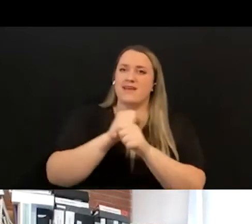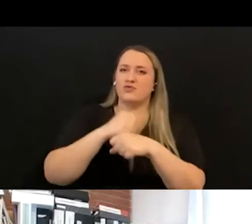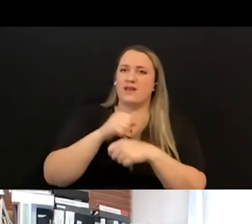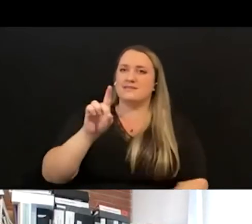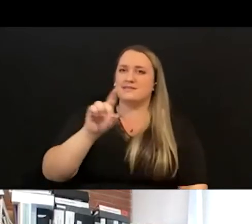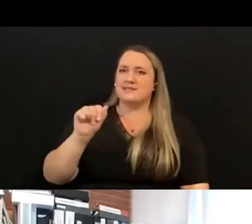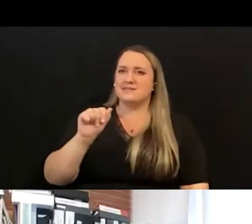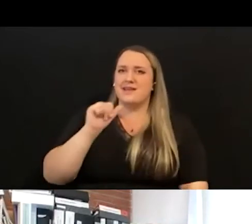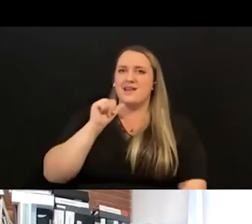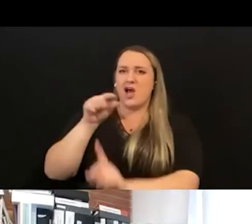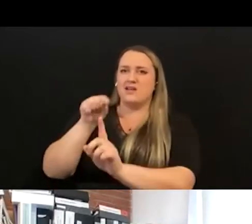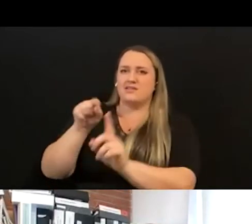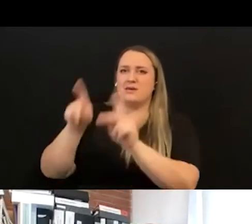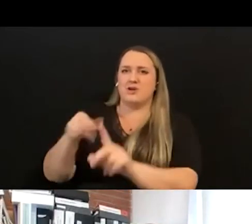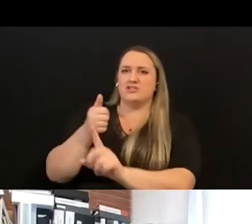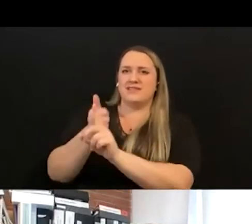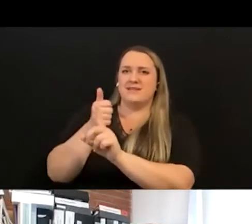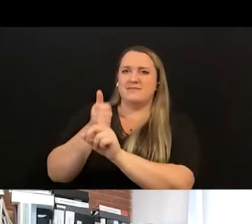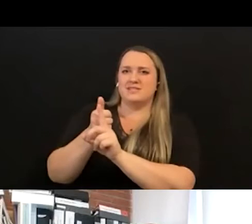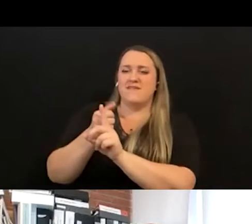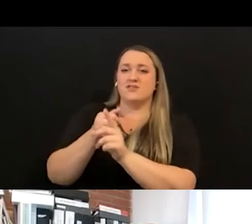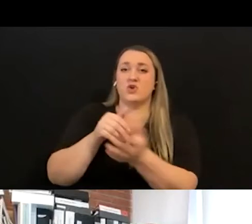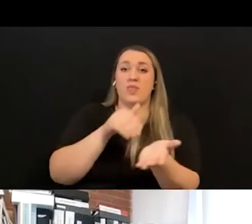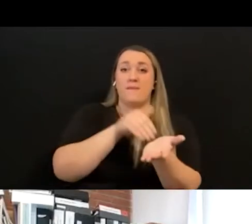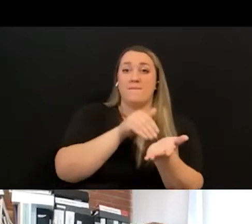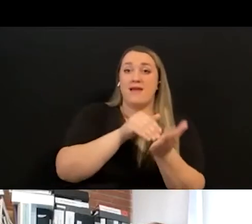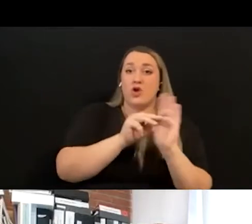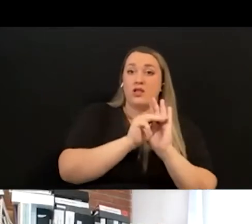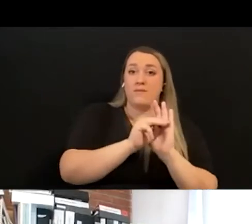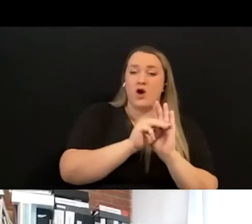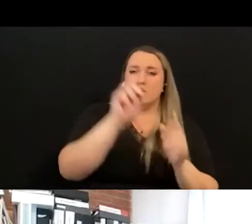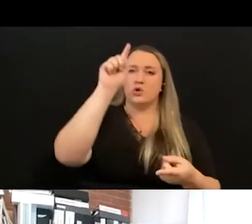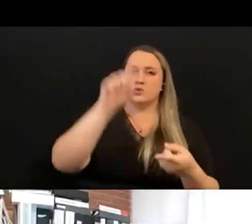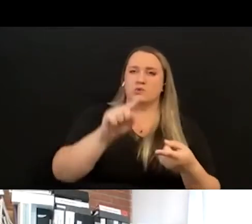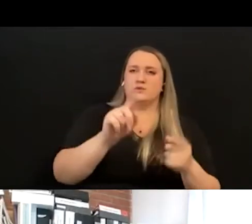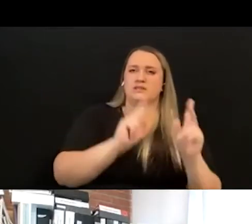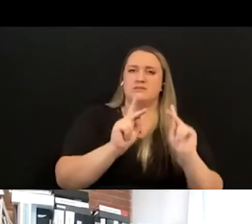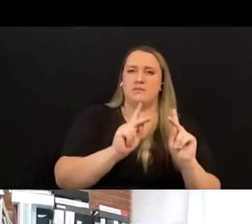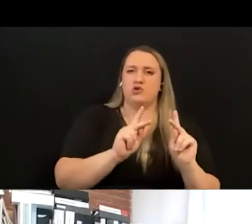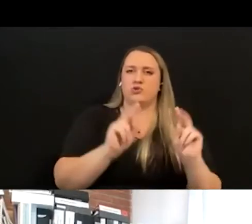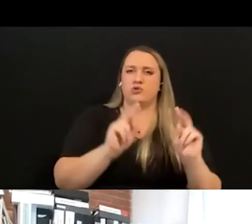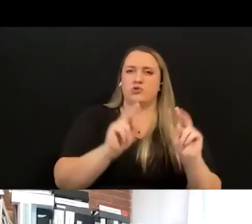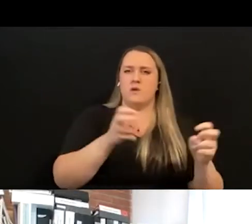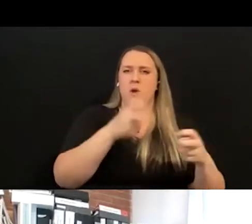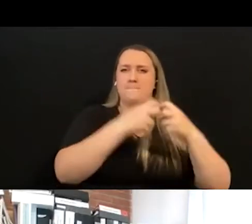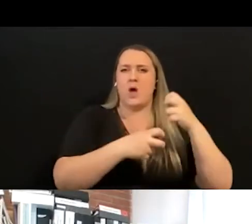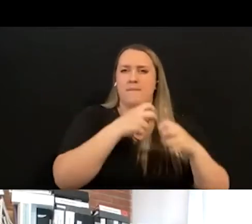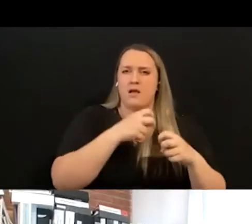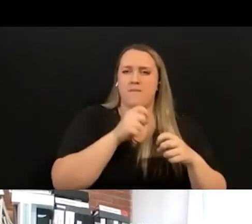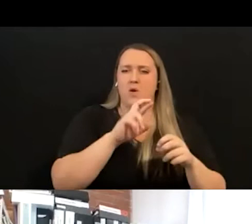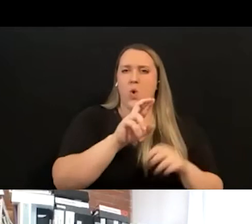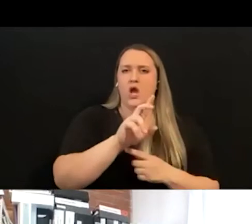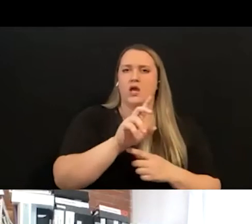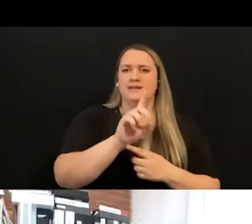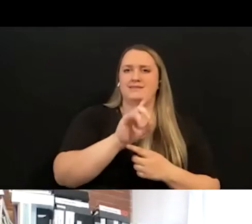the person themselves. So the medical model very much reduces people to a kind of problem situation or a diagnosis that